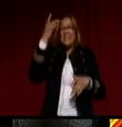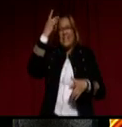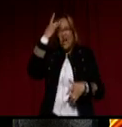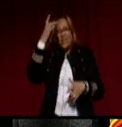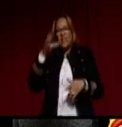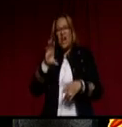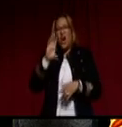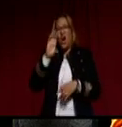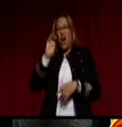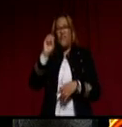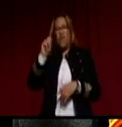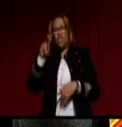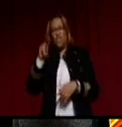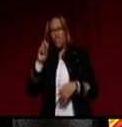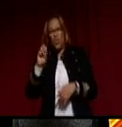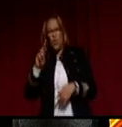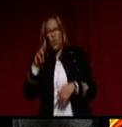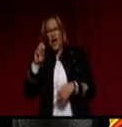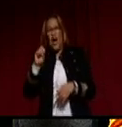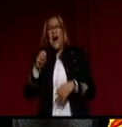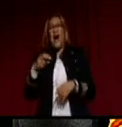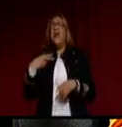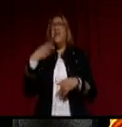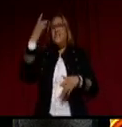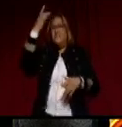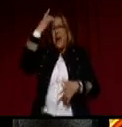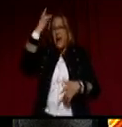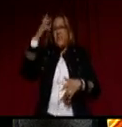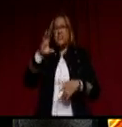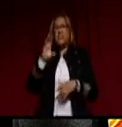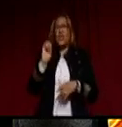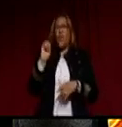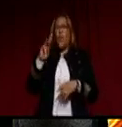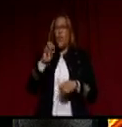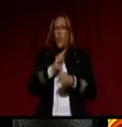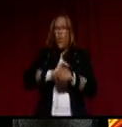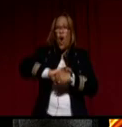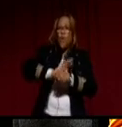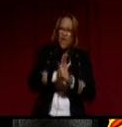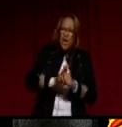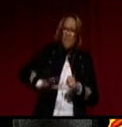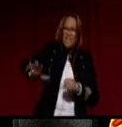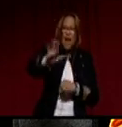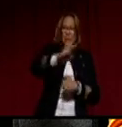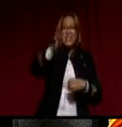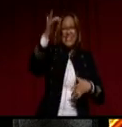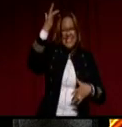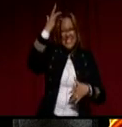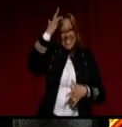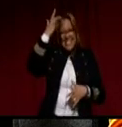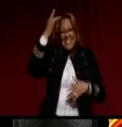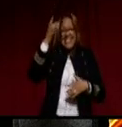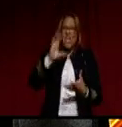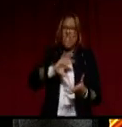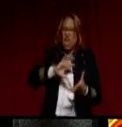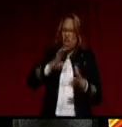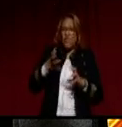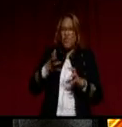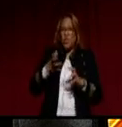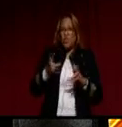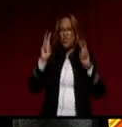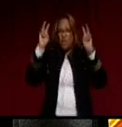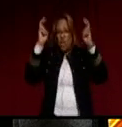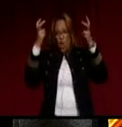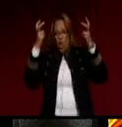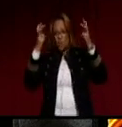SARS-CoV-2 virus, which causes COVID, which is coronavirus disease, people are mixing those terms up. You don't